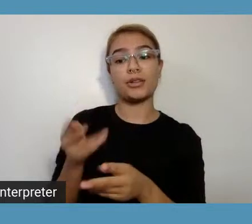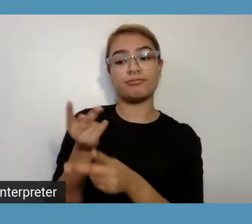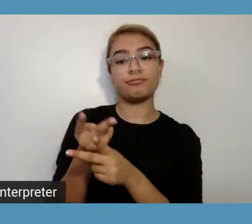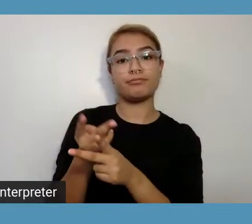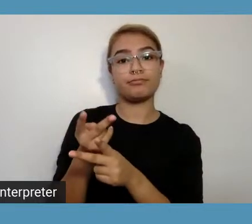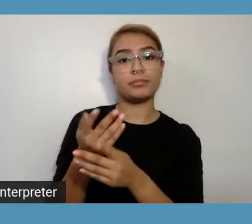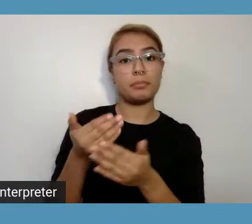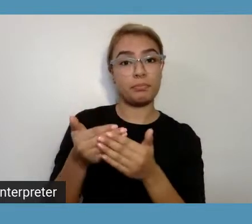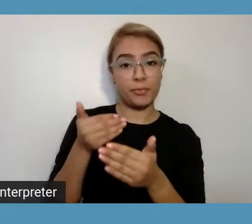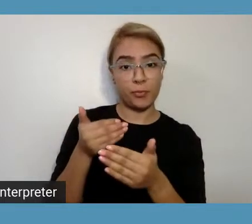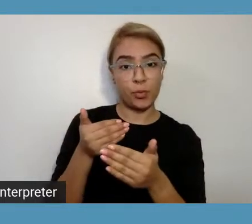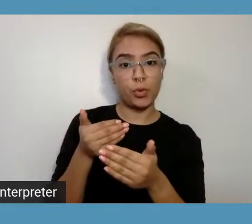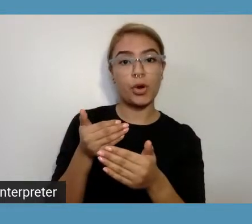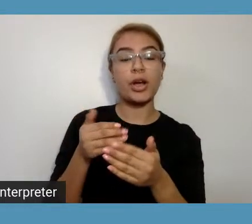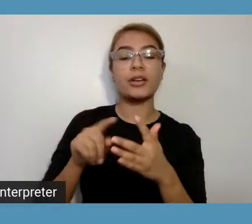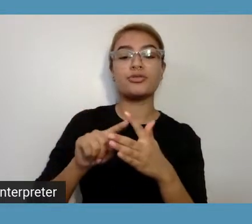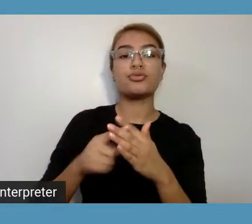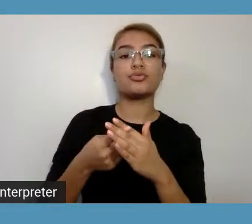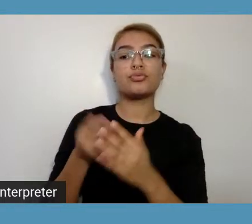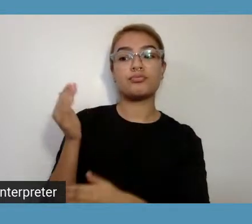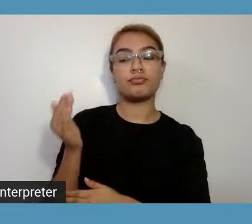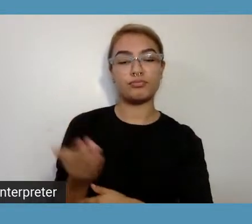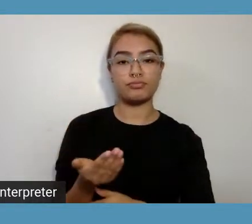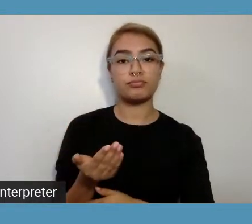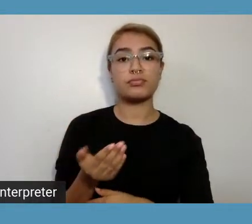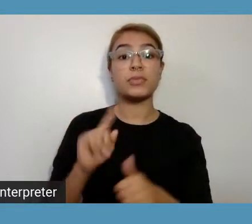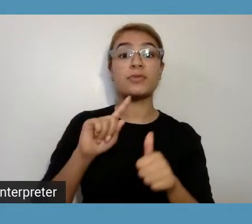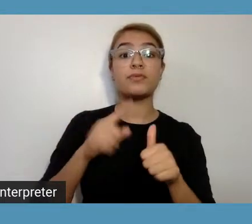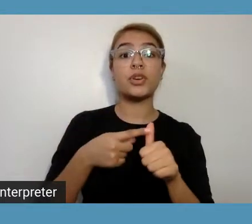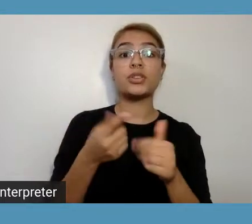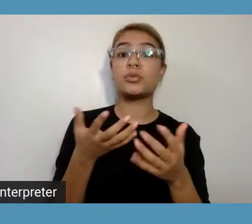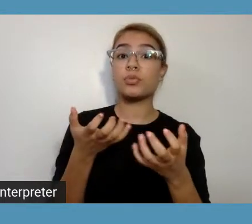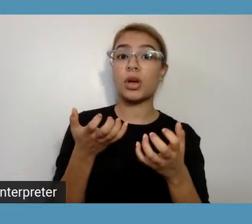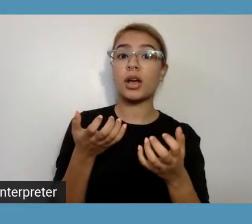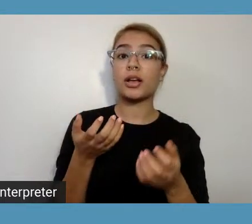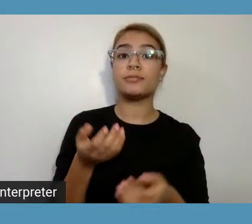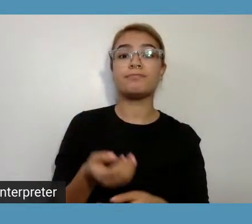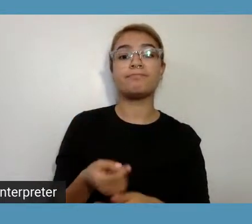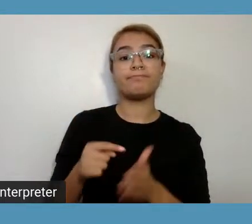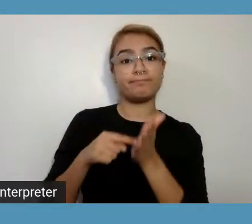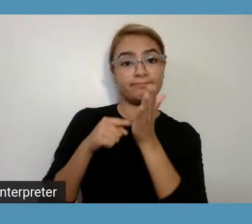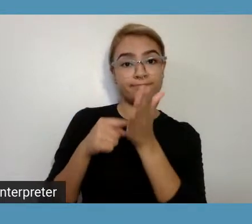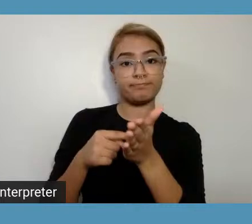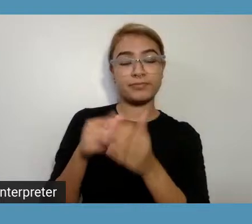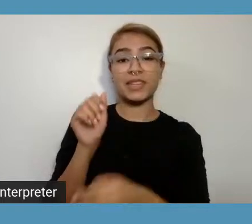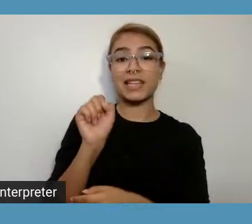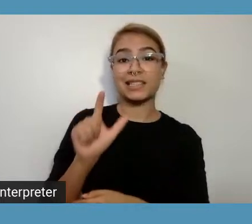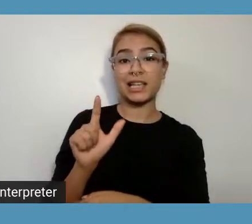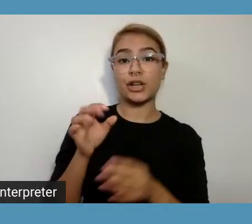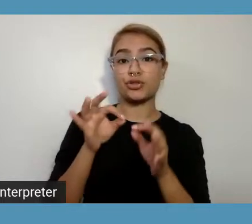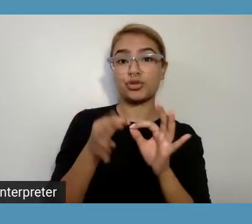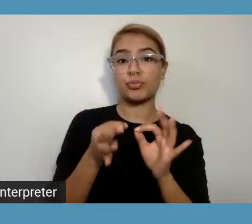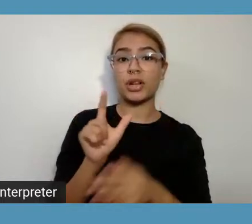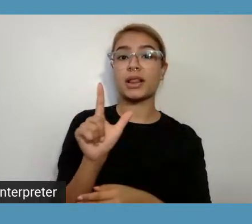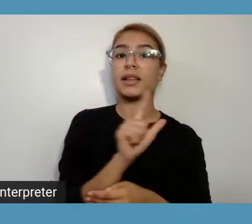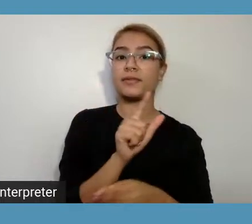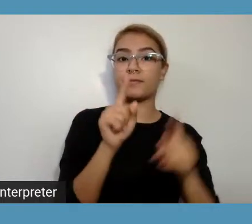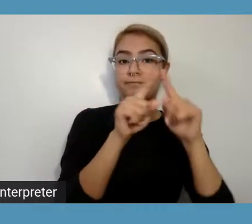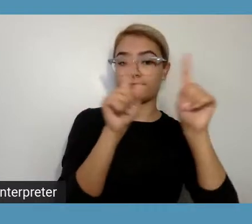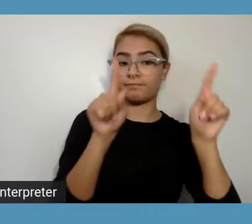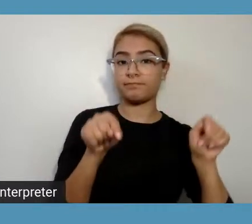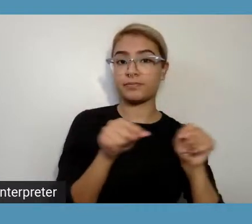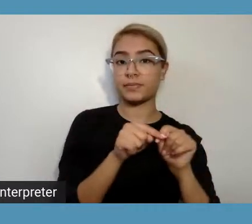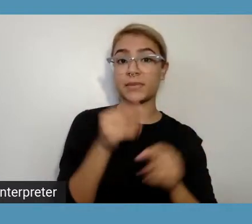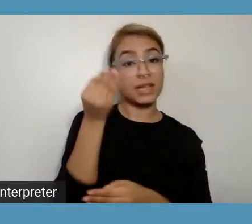we introduce today's presenter. First, I'd like to acknowledge today's ASL interpreter, who will be on the left side of your screen, and let you know